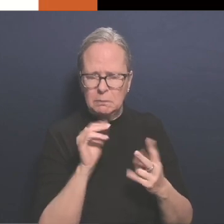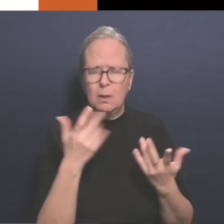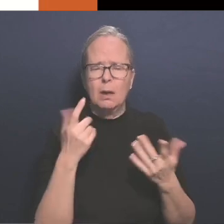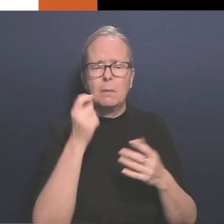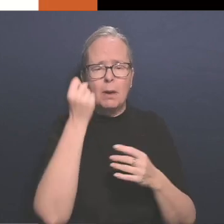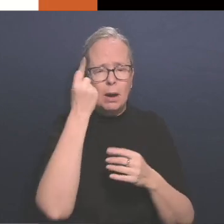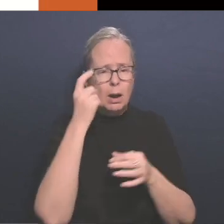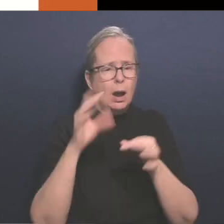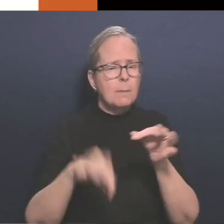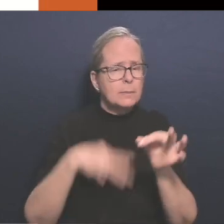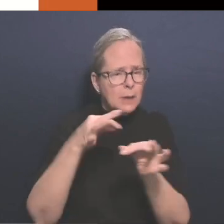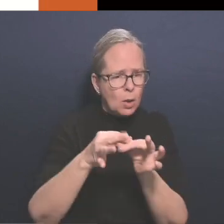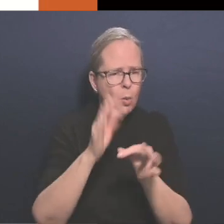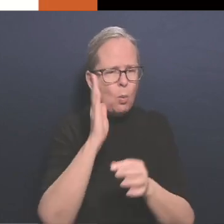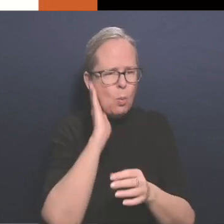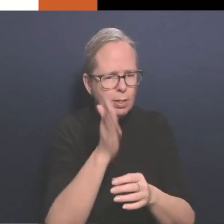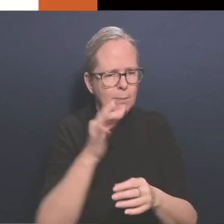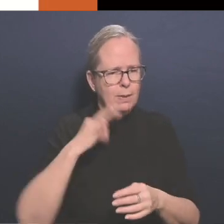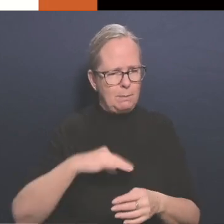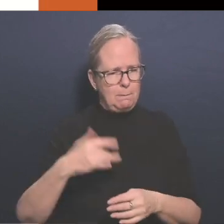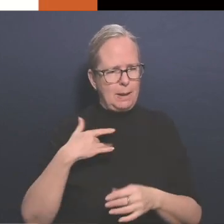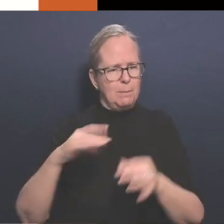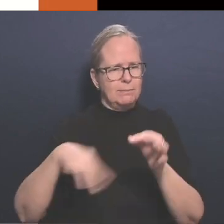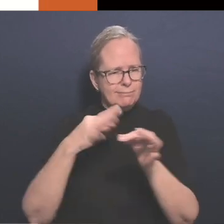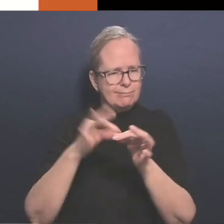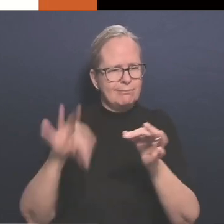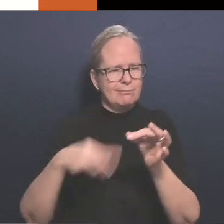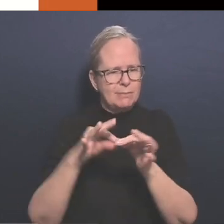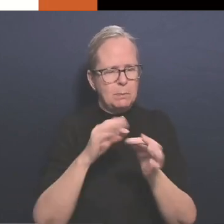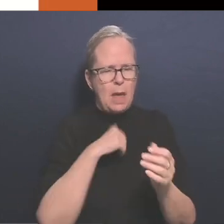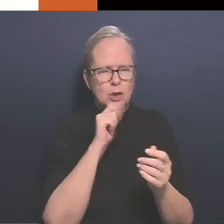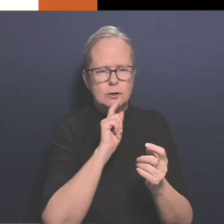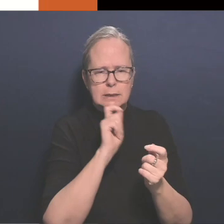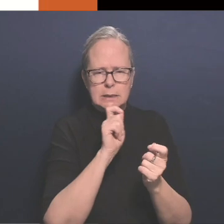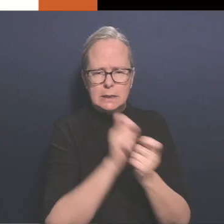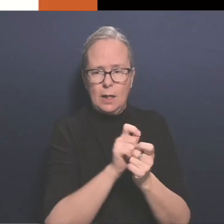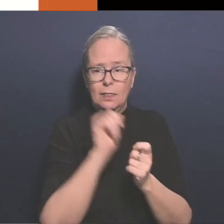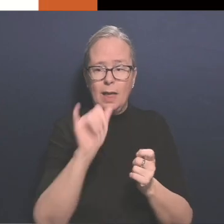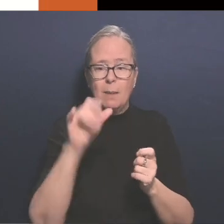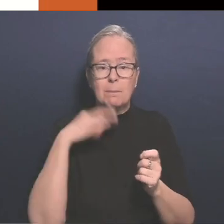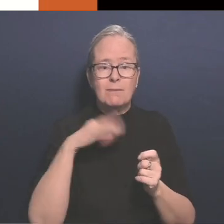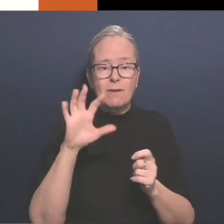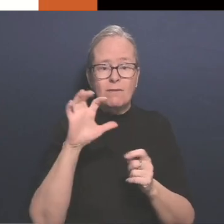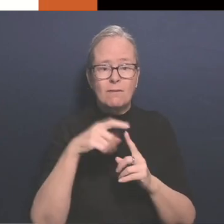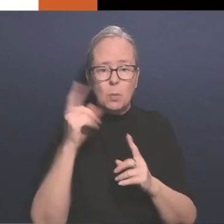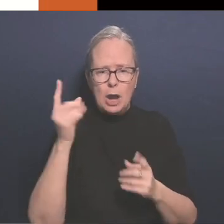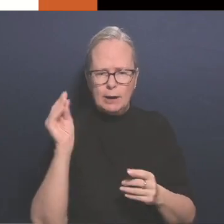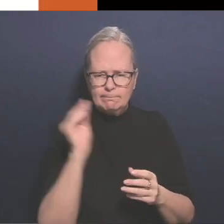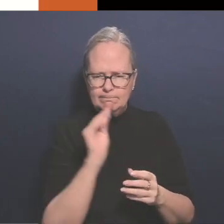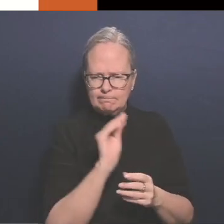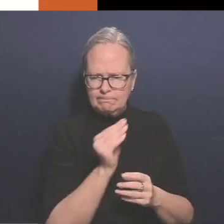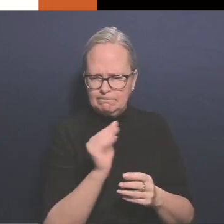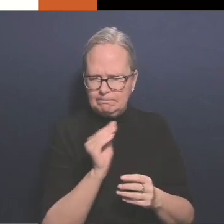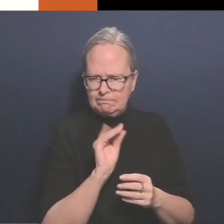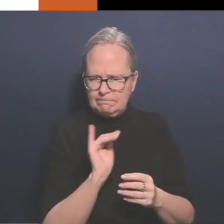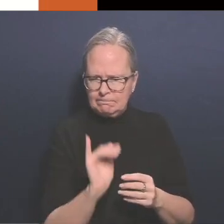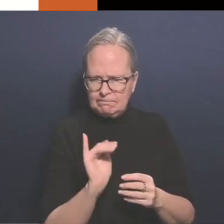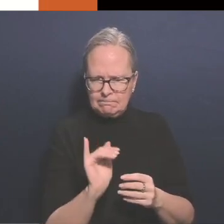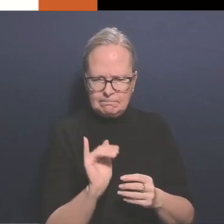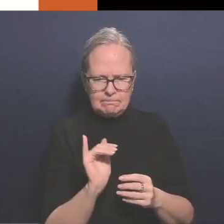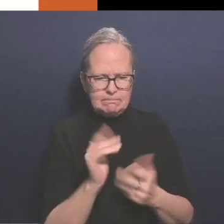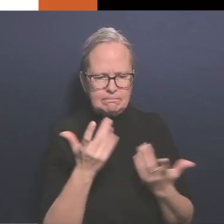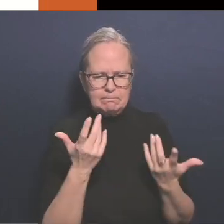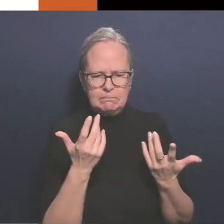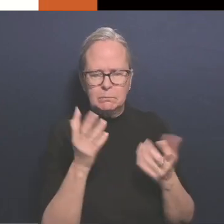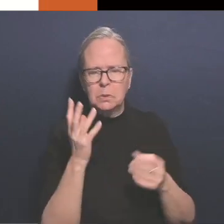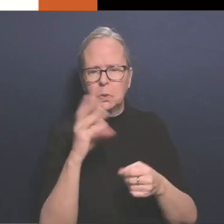the different updates that that might be made by different province. So province